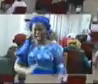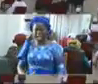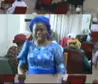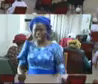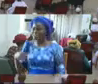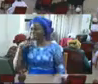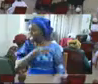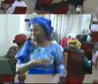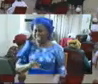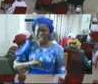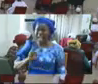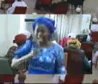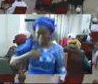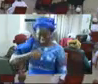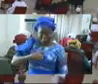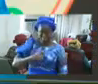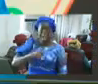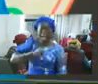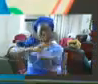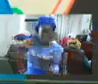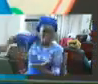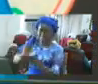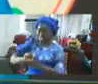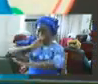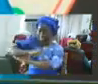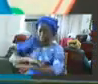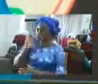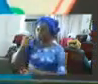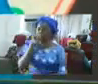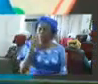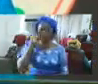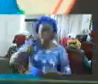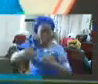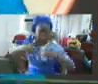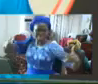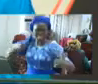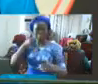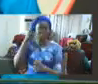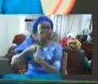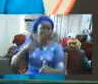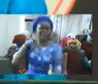I remove the stool. Nobody's going to distance me from my wife. What kind